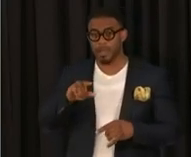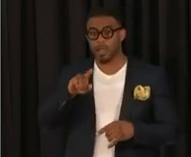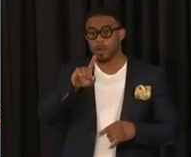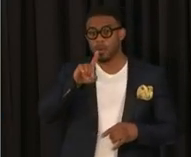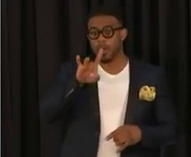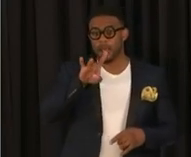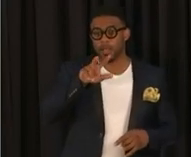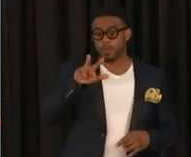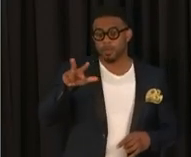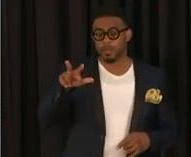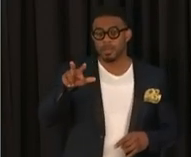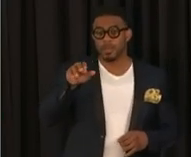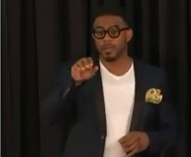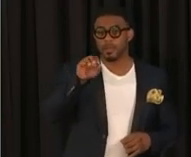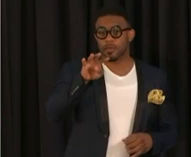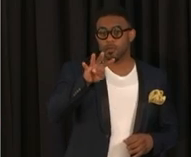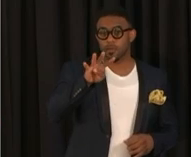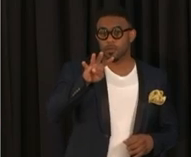That's